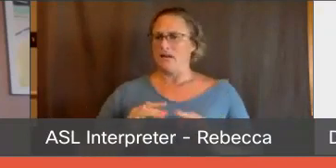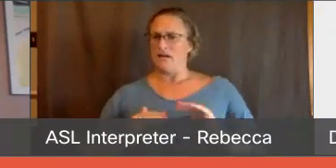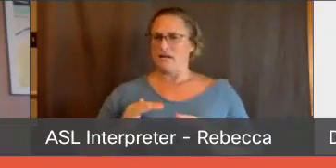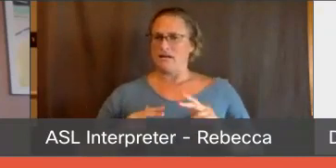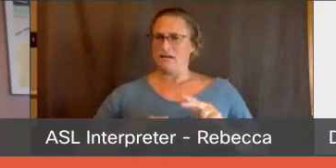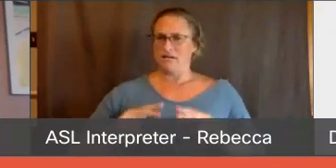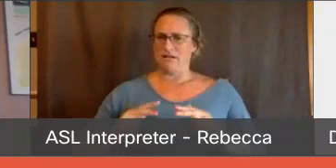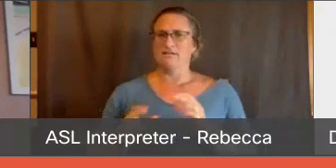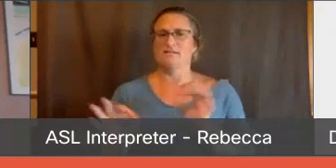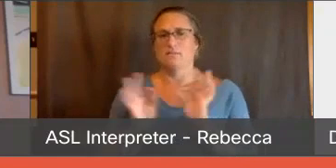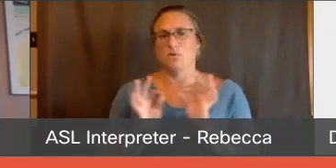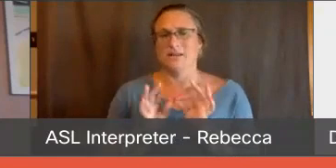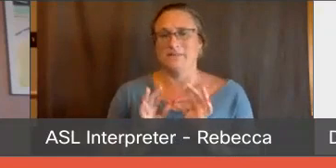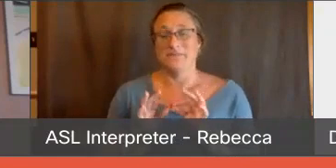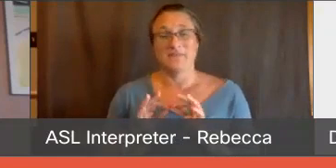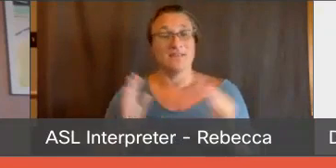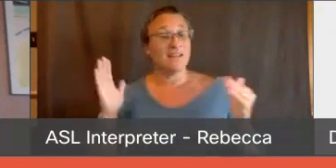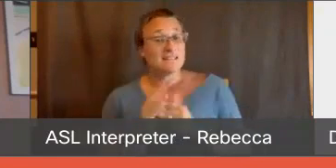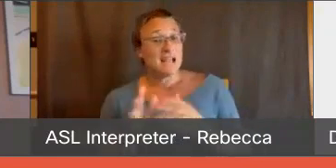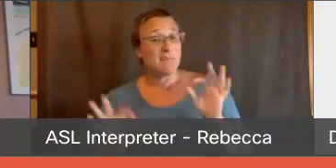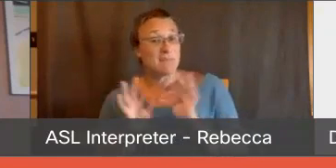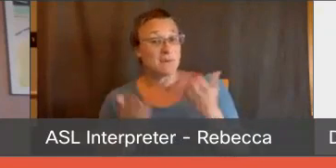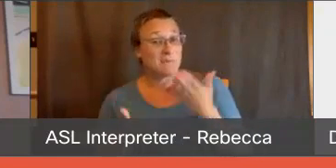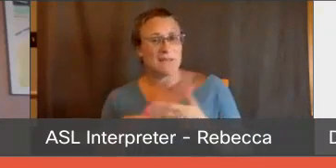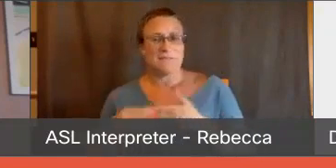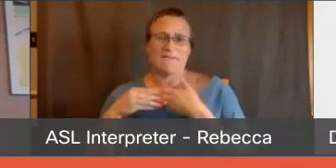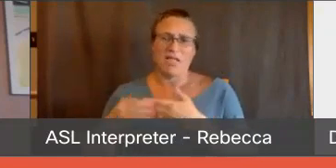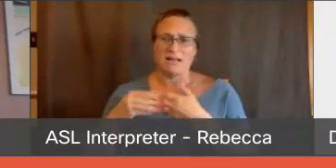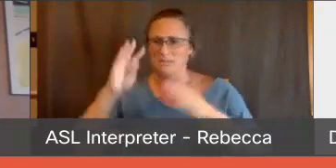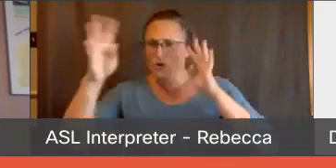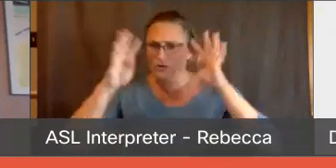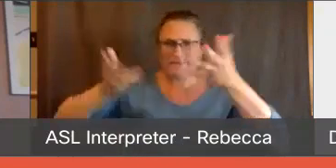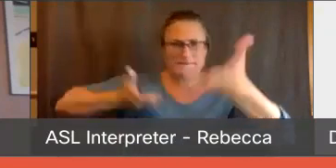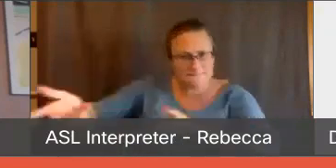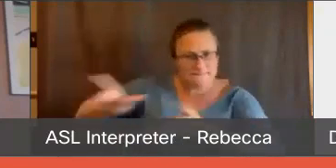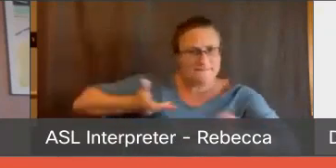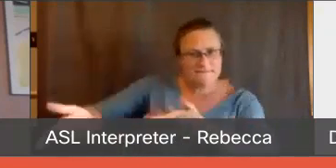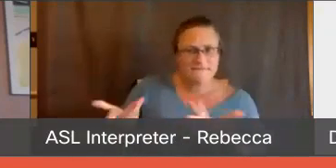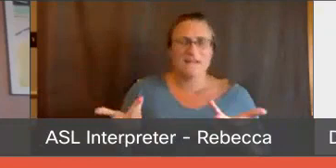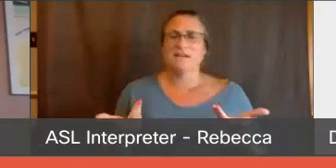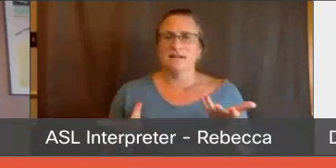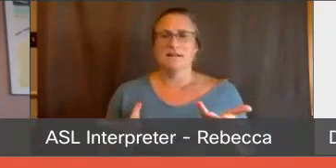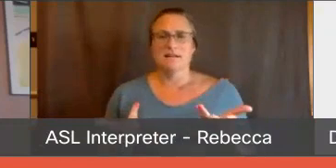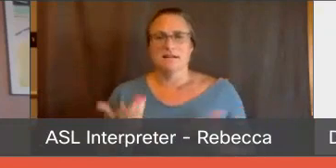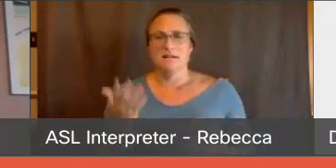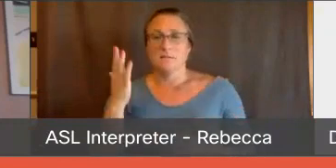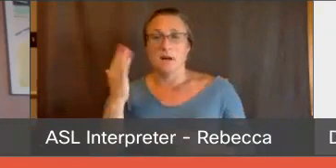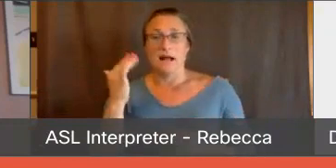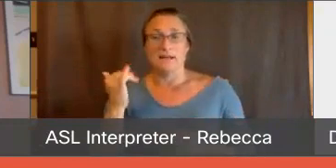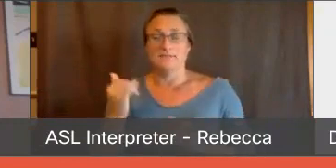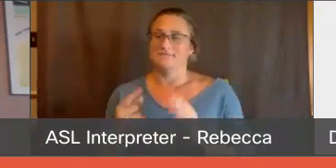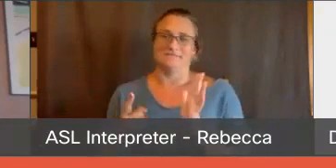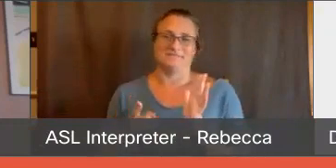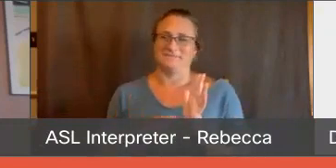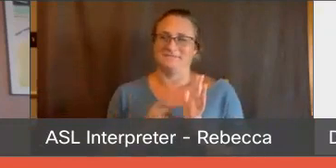And then the last one, I think probably the most important, is being flexible and creative when we can, because I think too often sometimes our